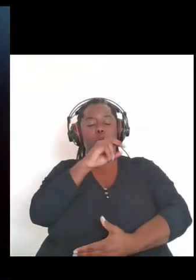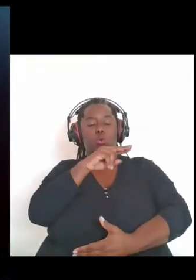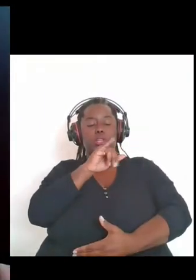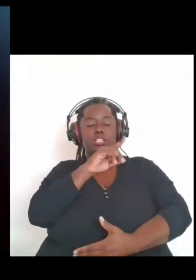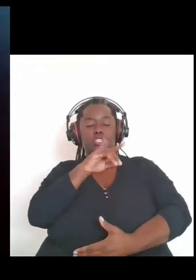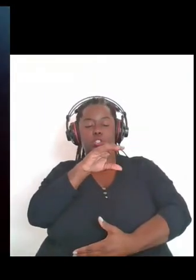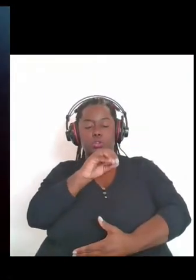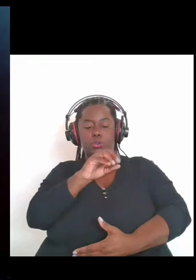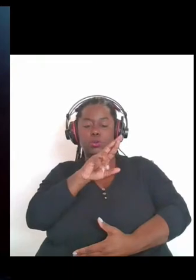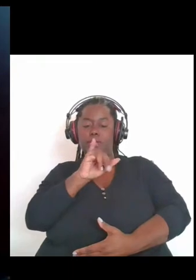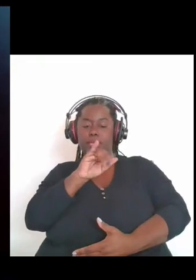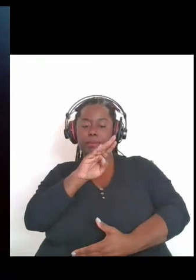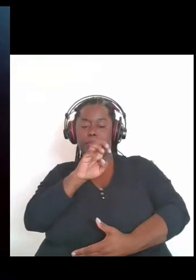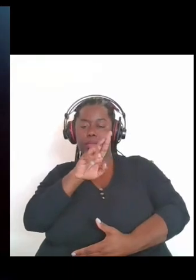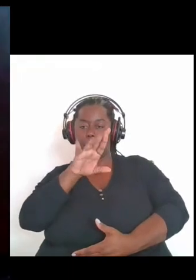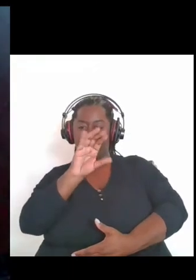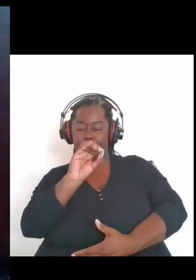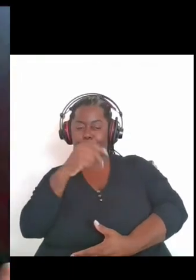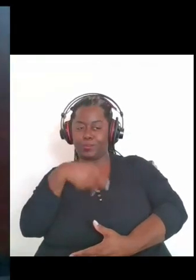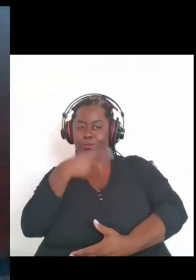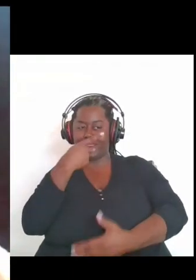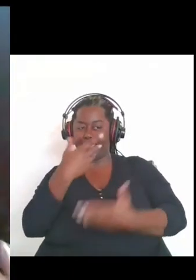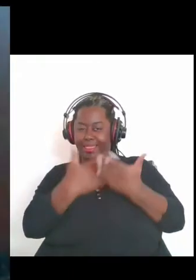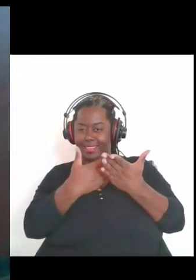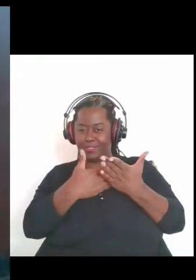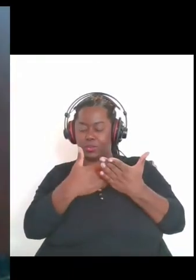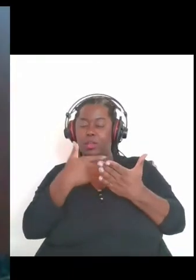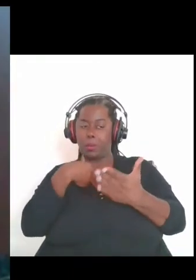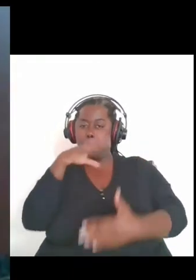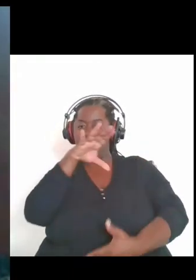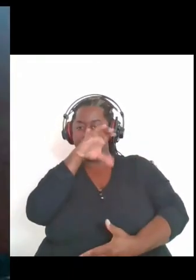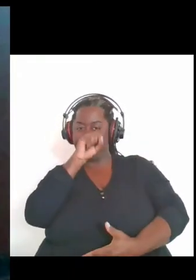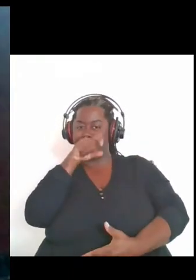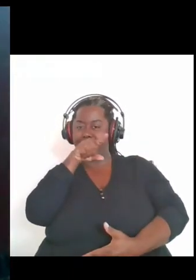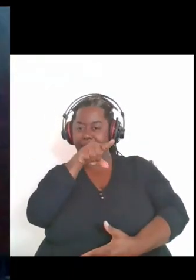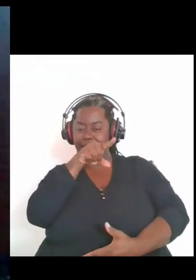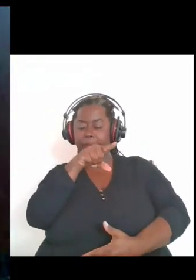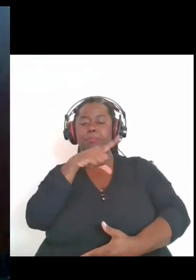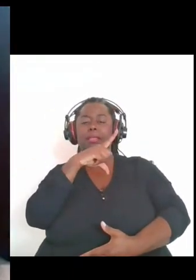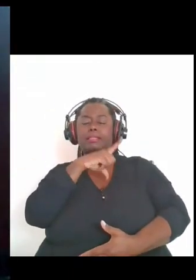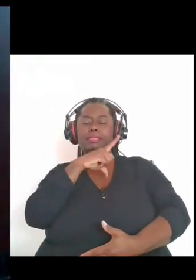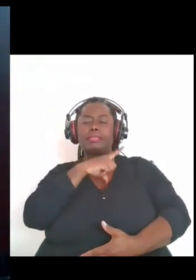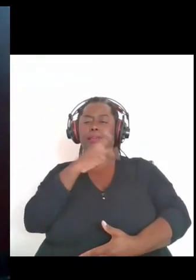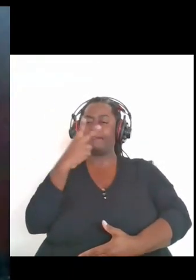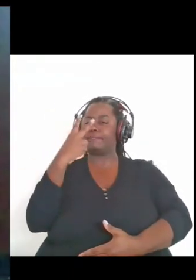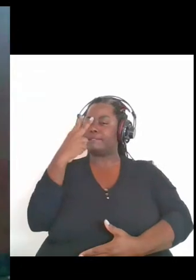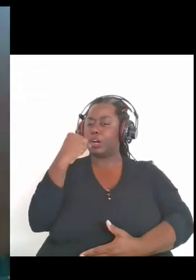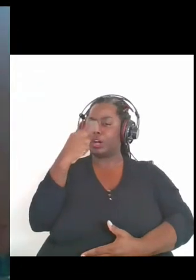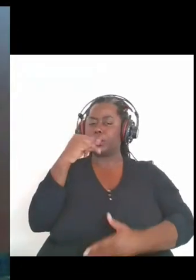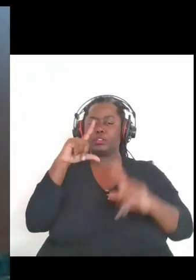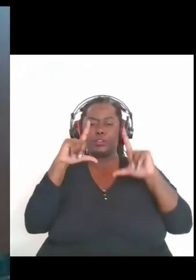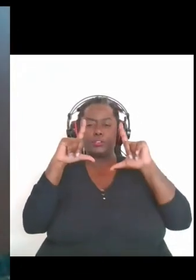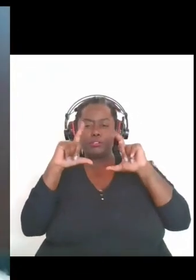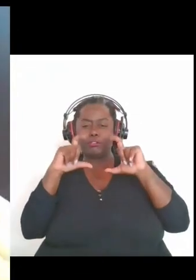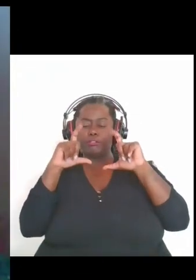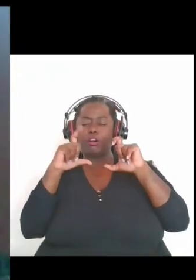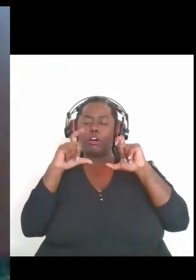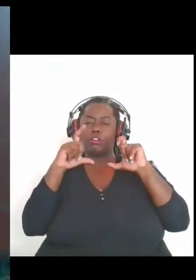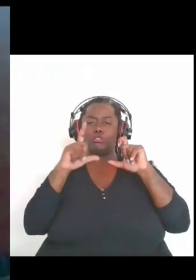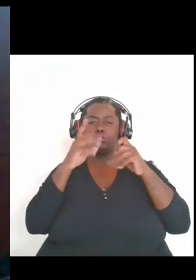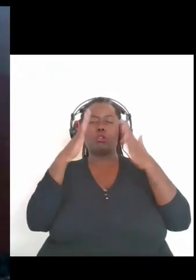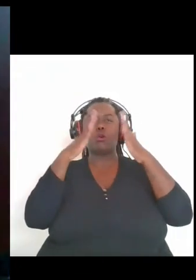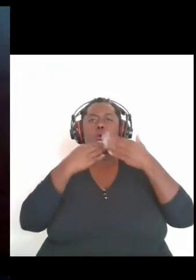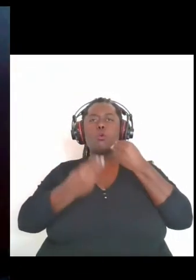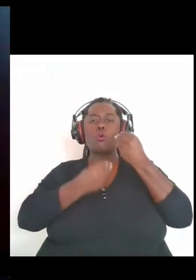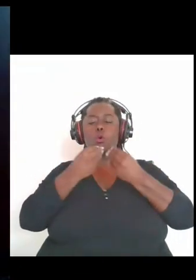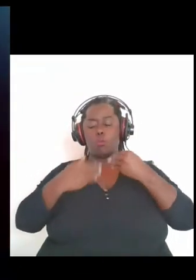book from 1938. this is a picture from that book those are demonic pictures the